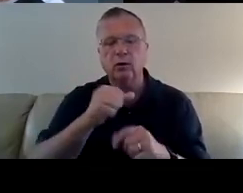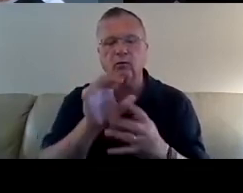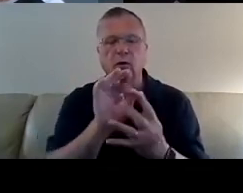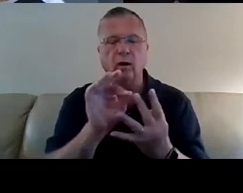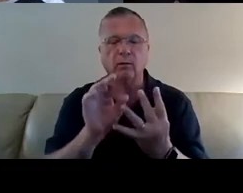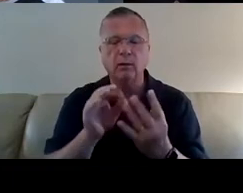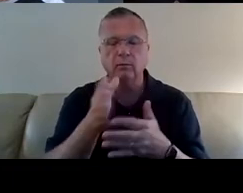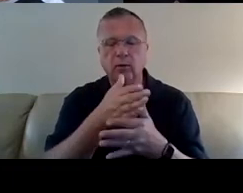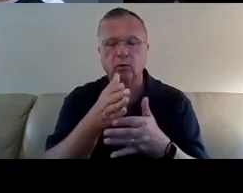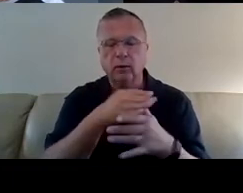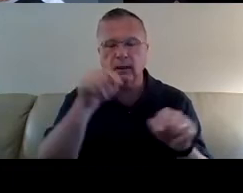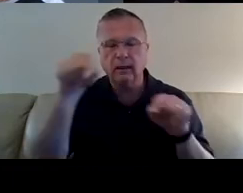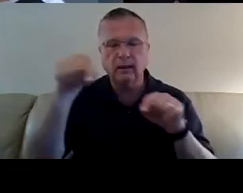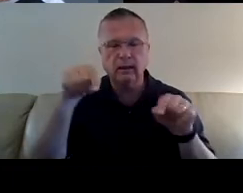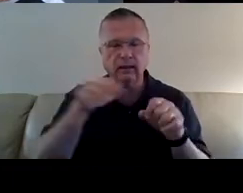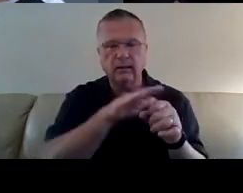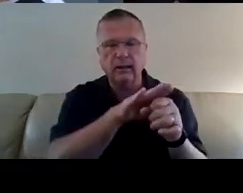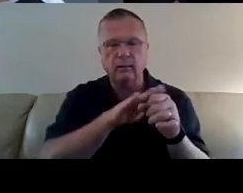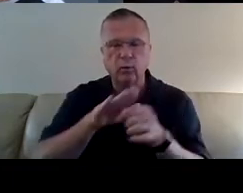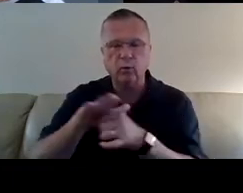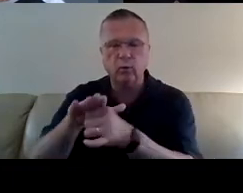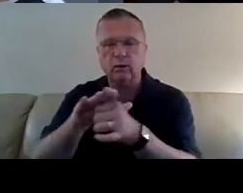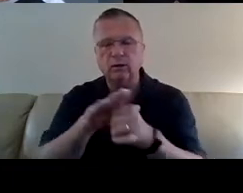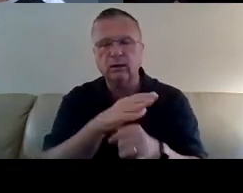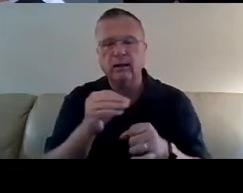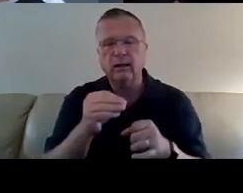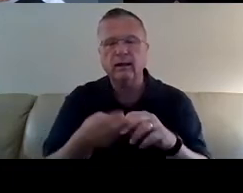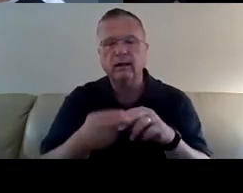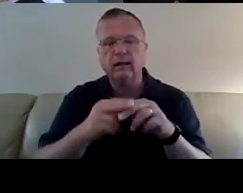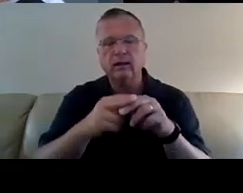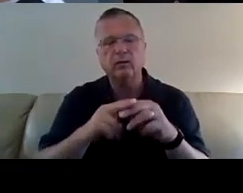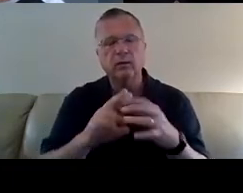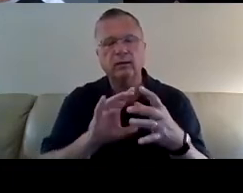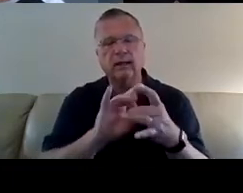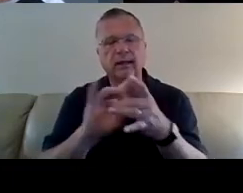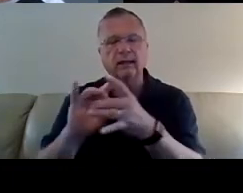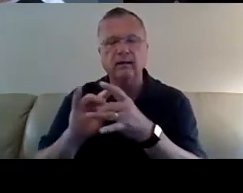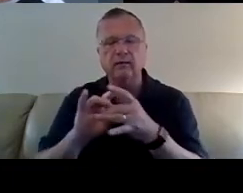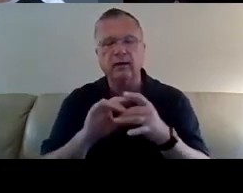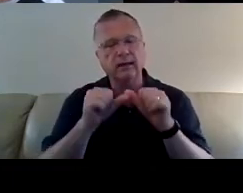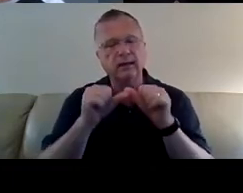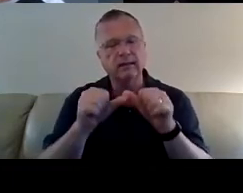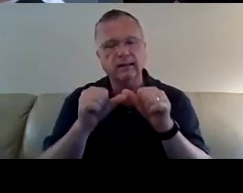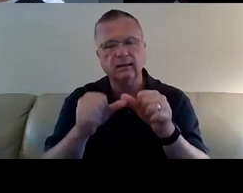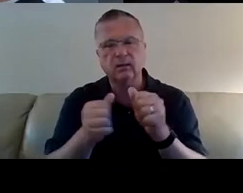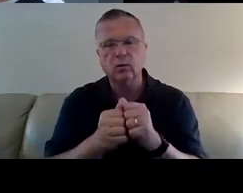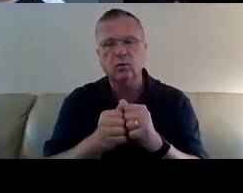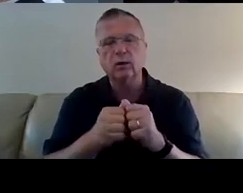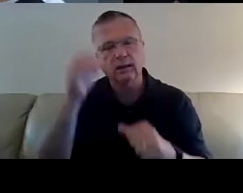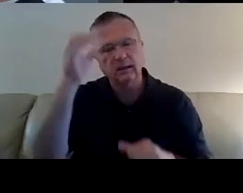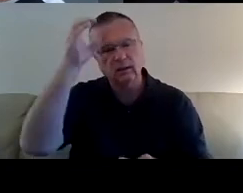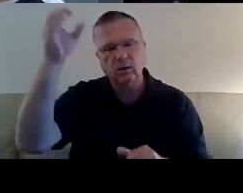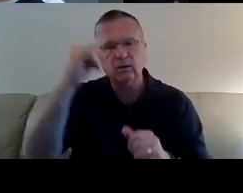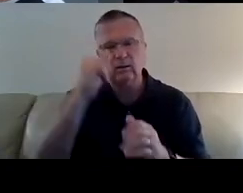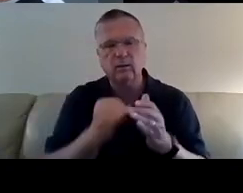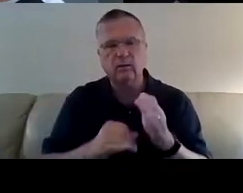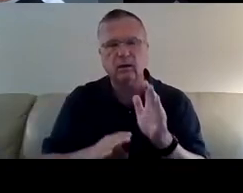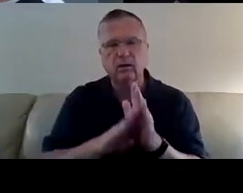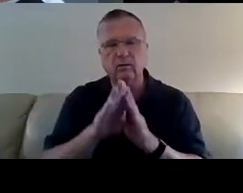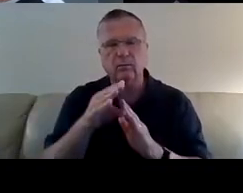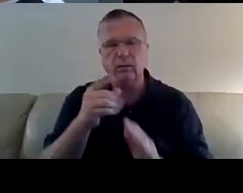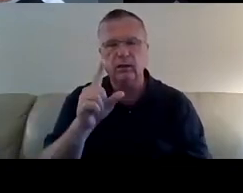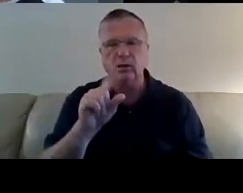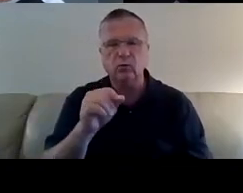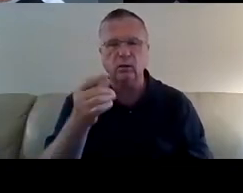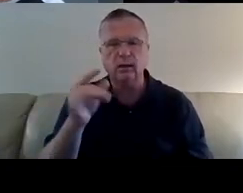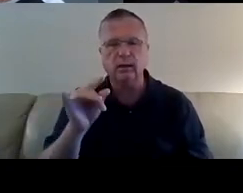local neighborhoods, and increase connectivity consistent with the concept design developed through the 2018 public